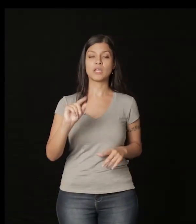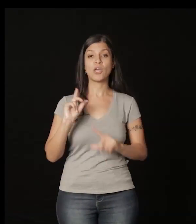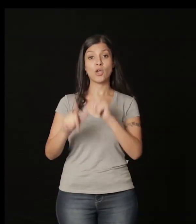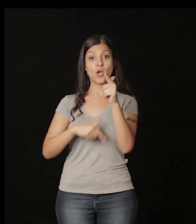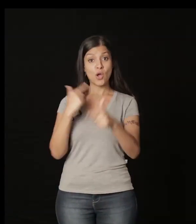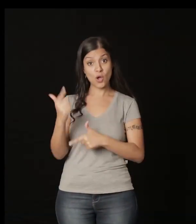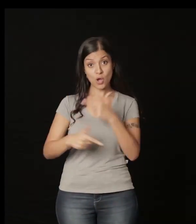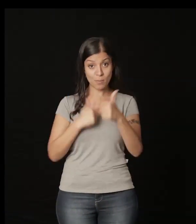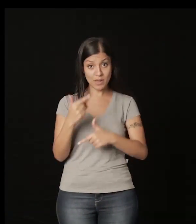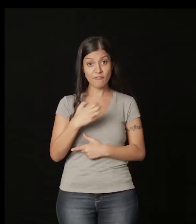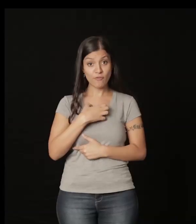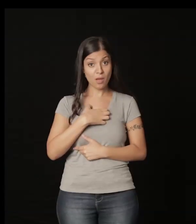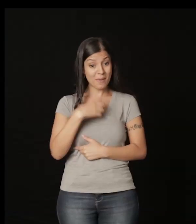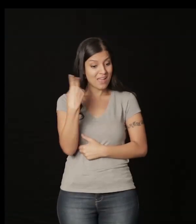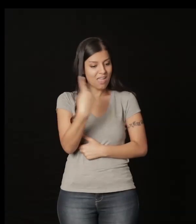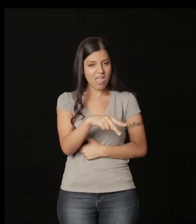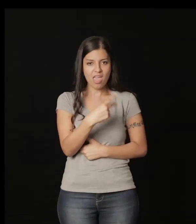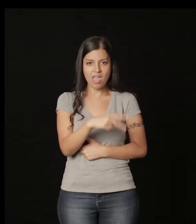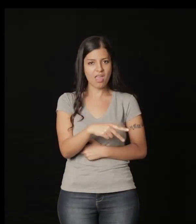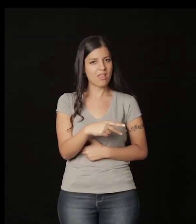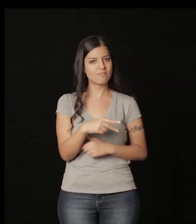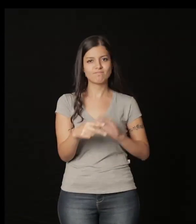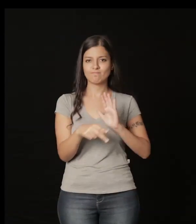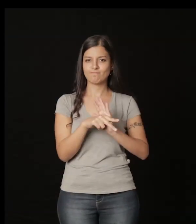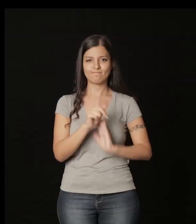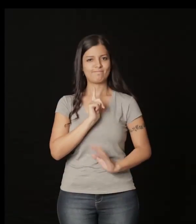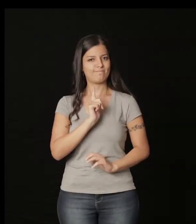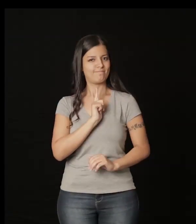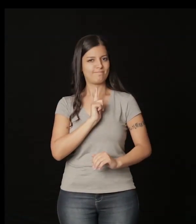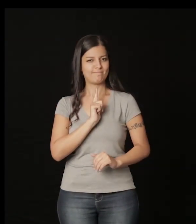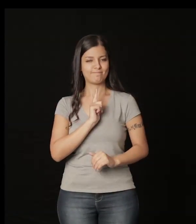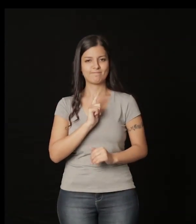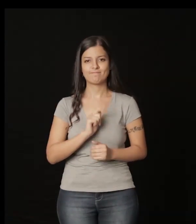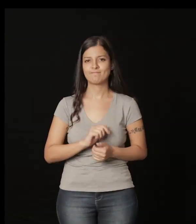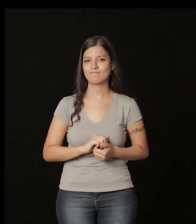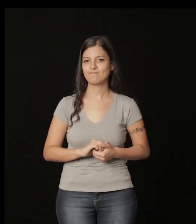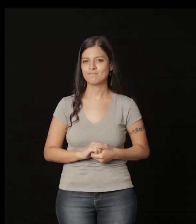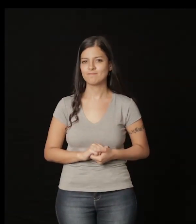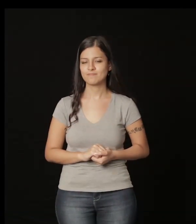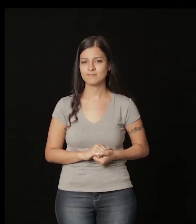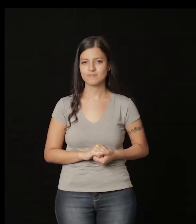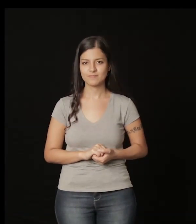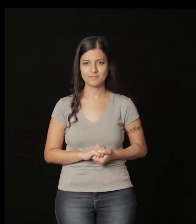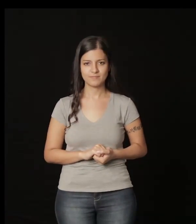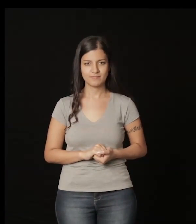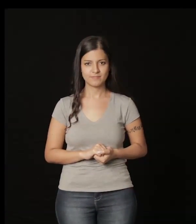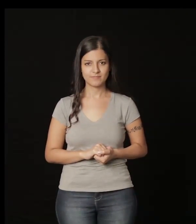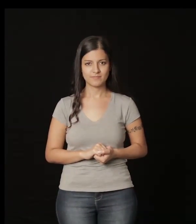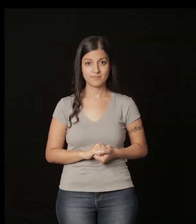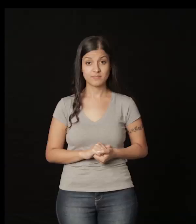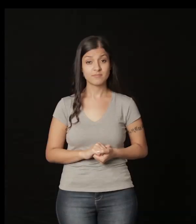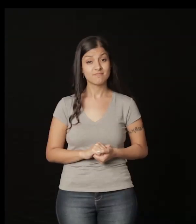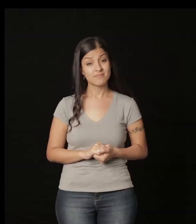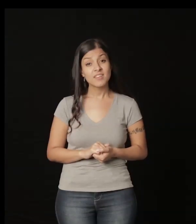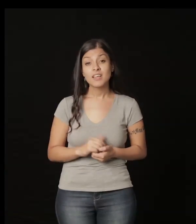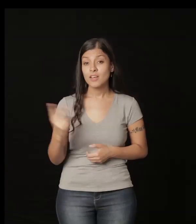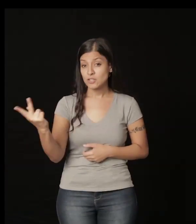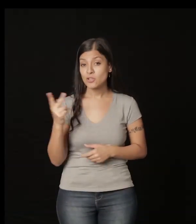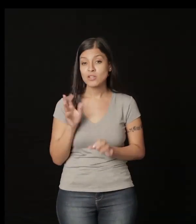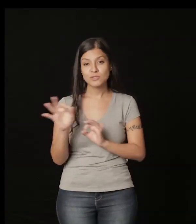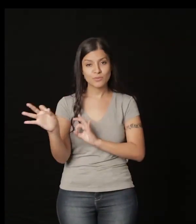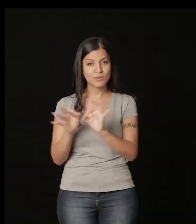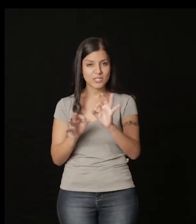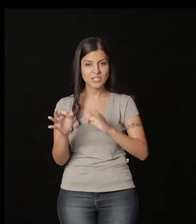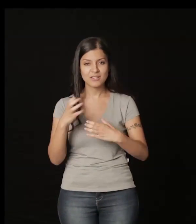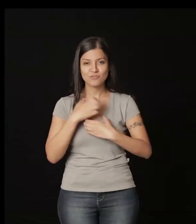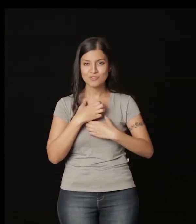form of the work is really comes out of the work. So, you know, there are some projects of ours that don't make